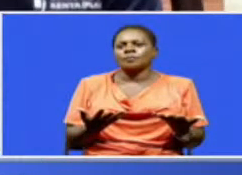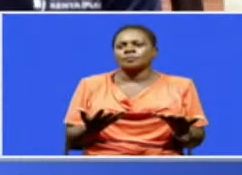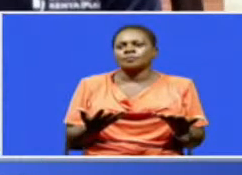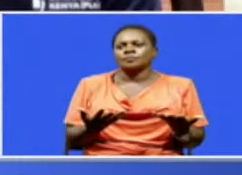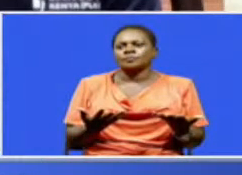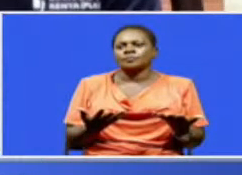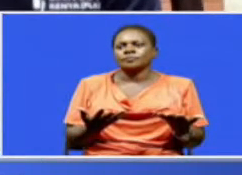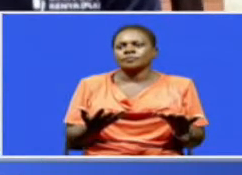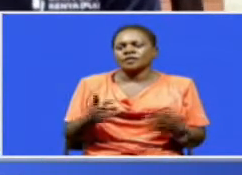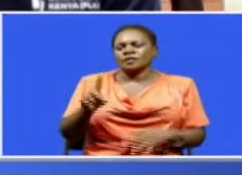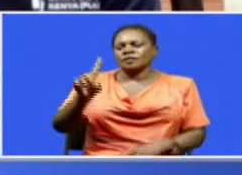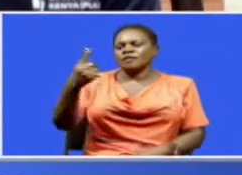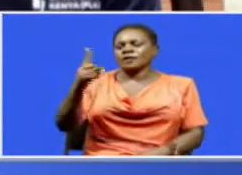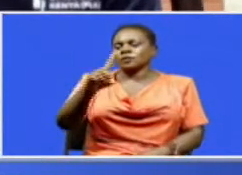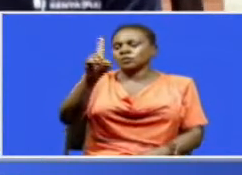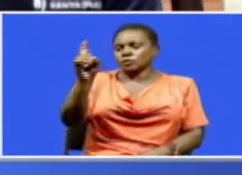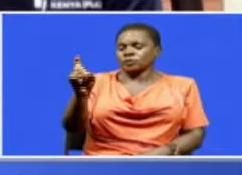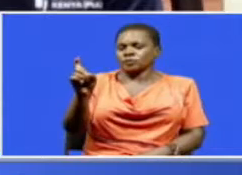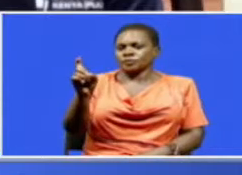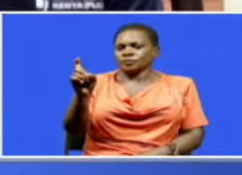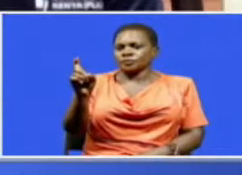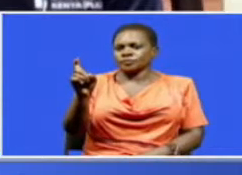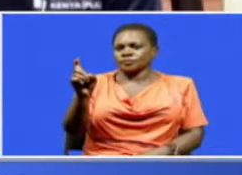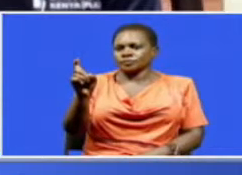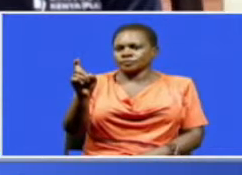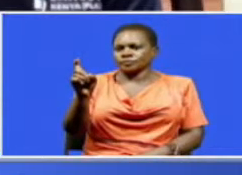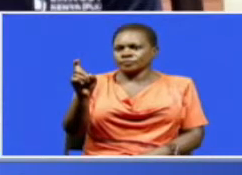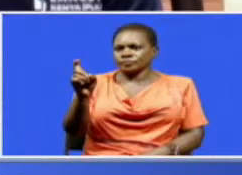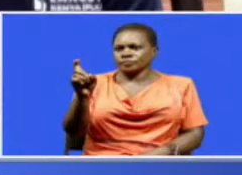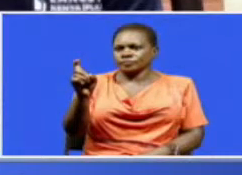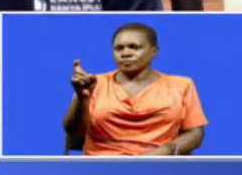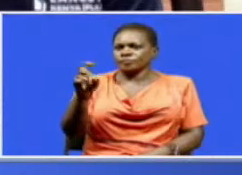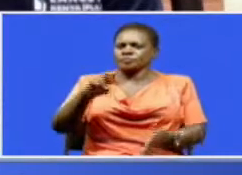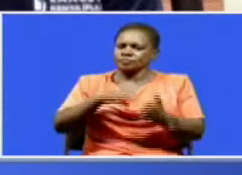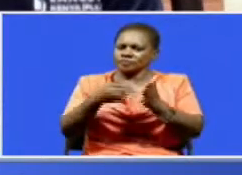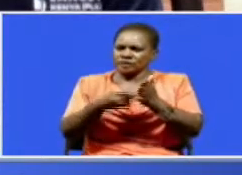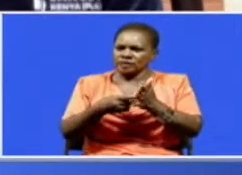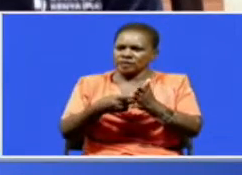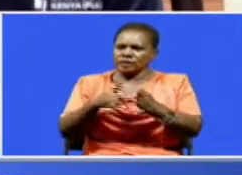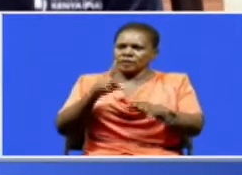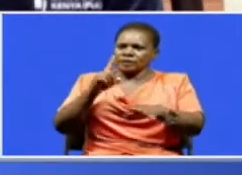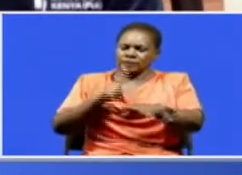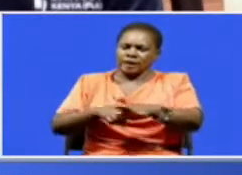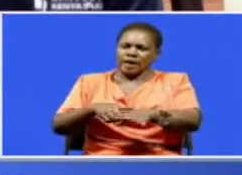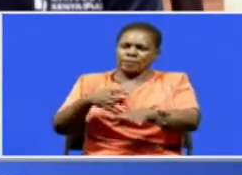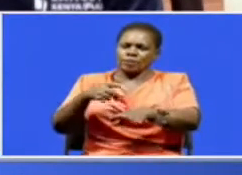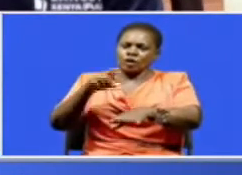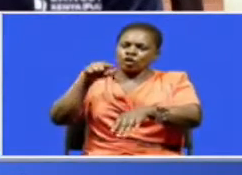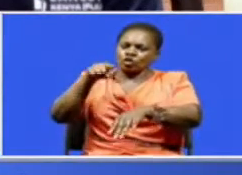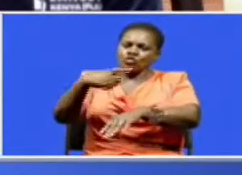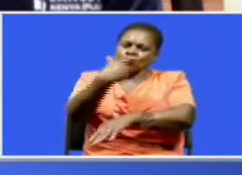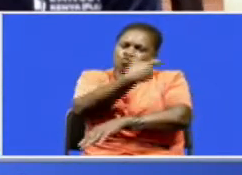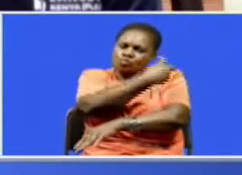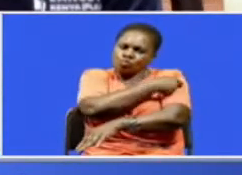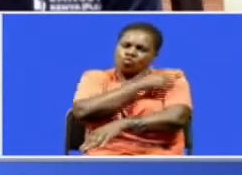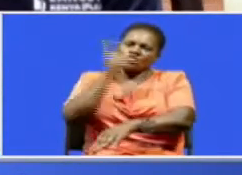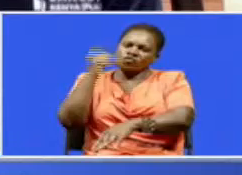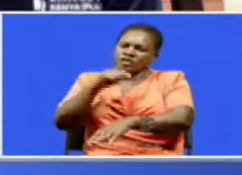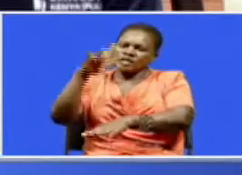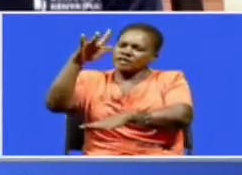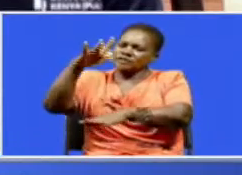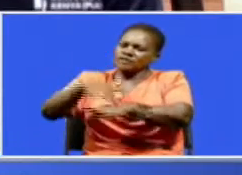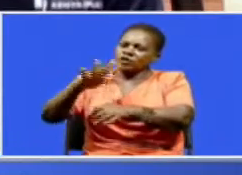has. And my first question to you, Daktari, is does it mean that one will never get the virus once they get